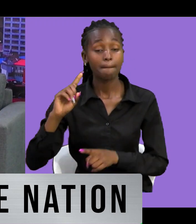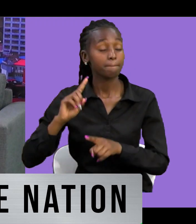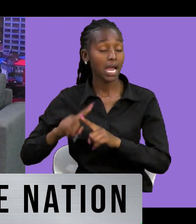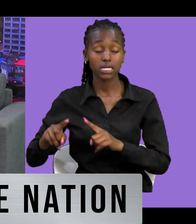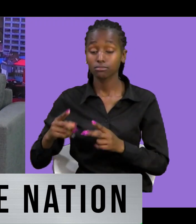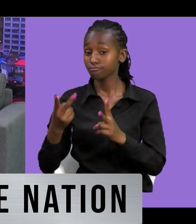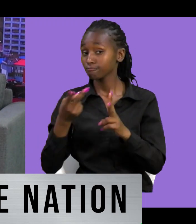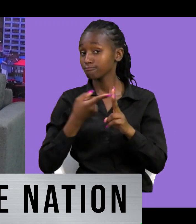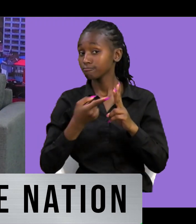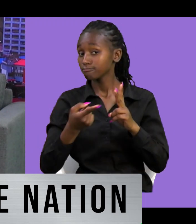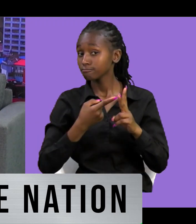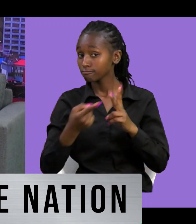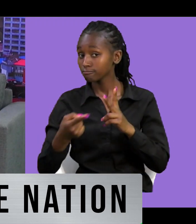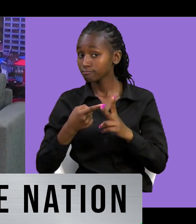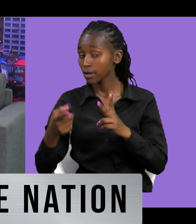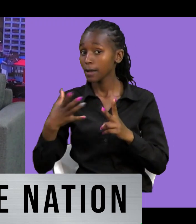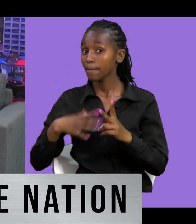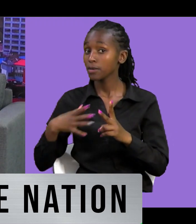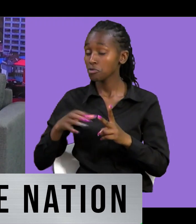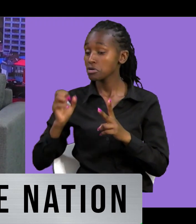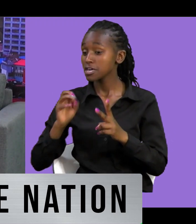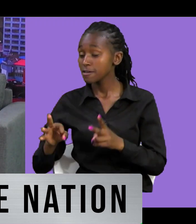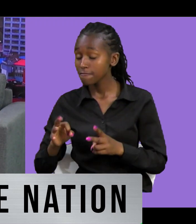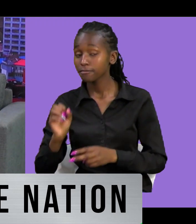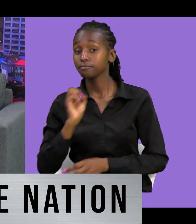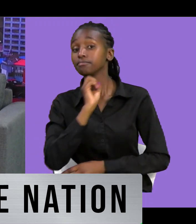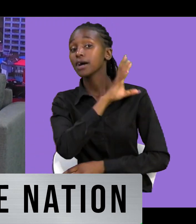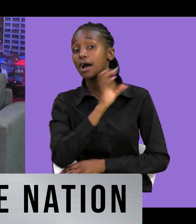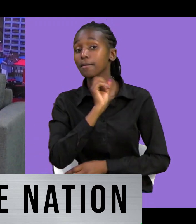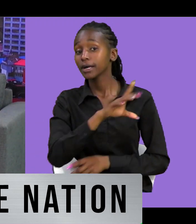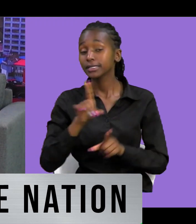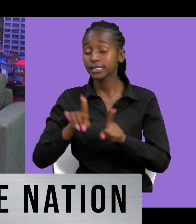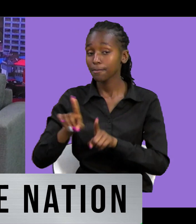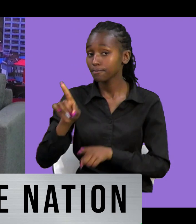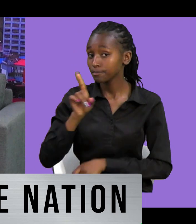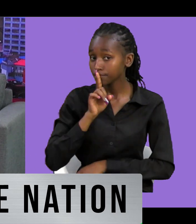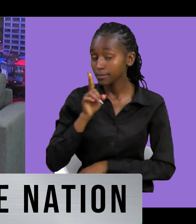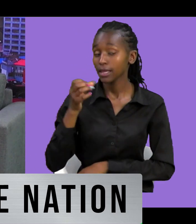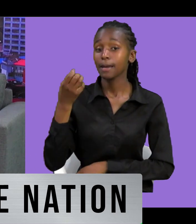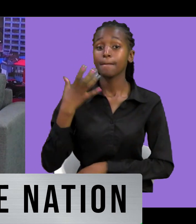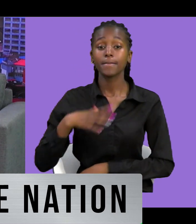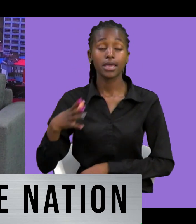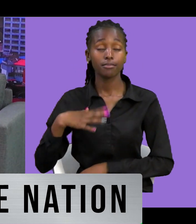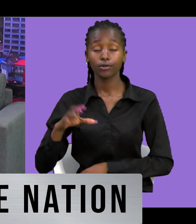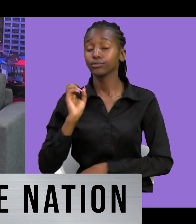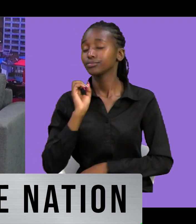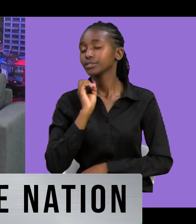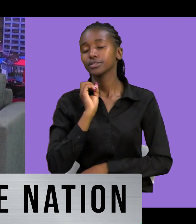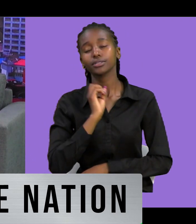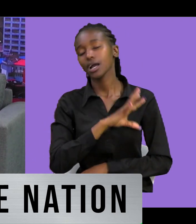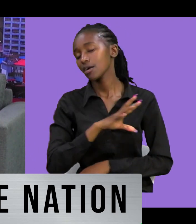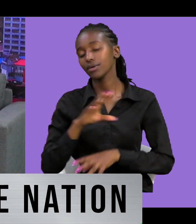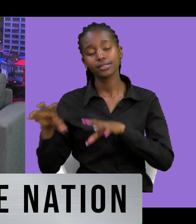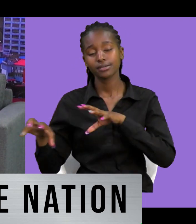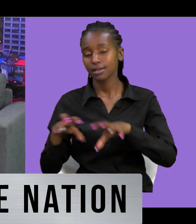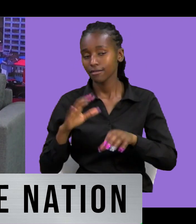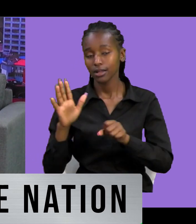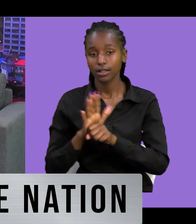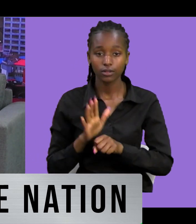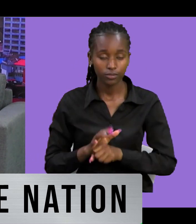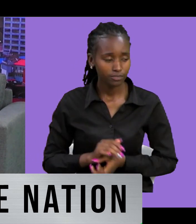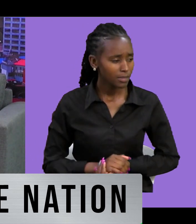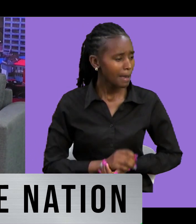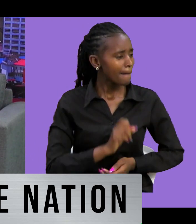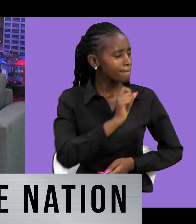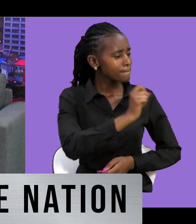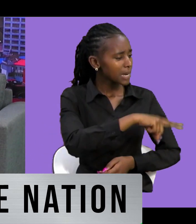day, whether shouting or silently, people are suffering. Umepanda mahindi mahali? Sijapanda bado. You